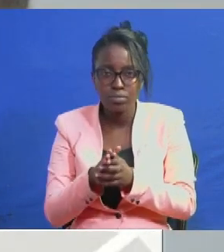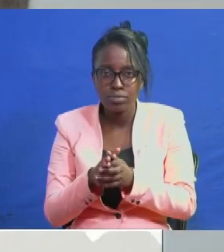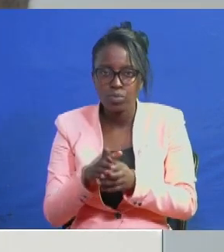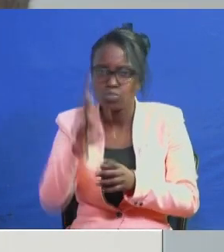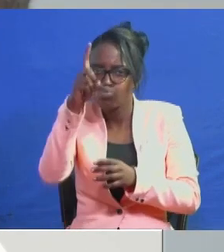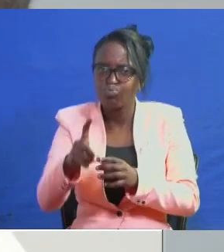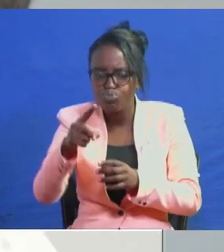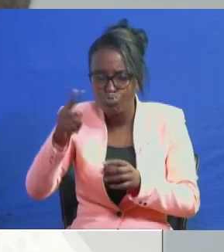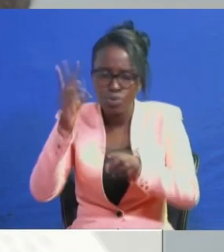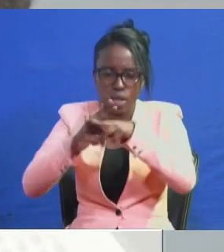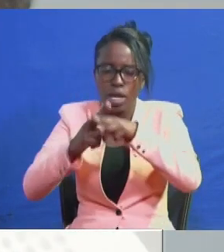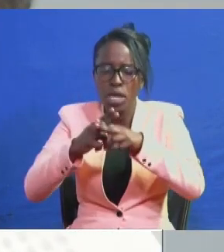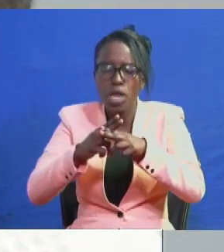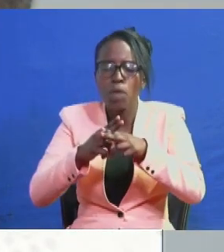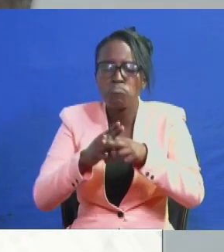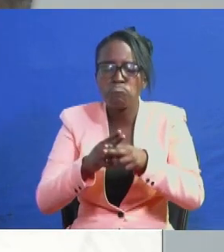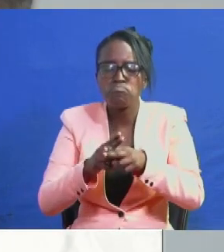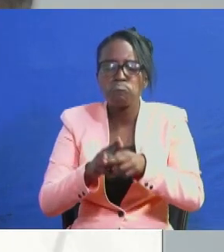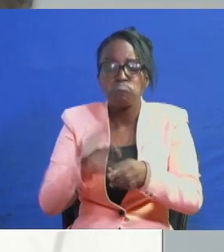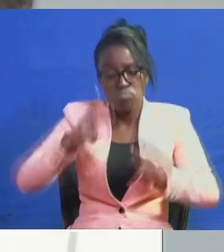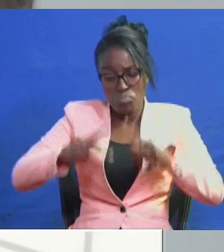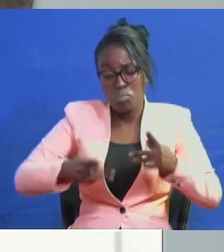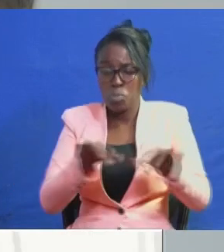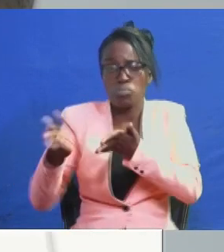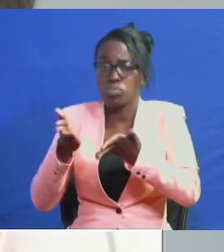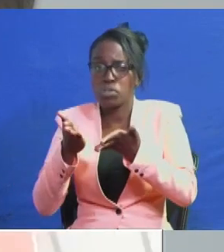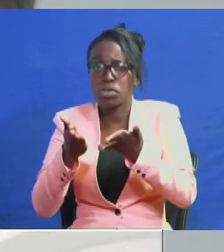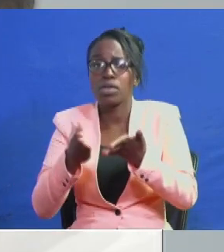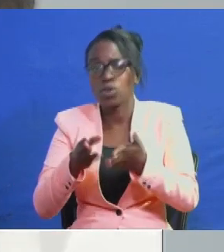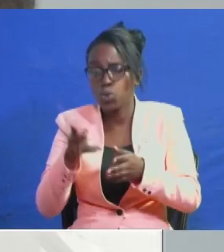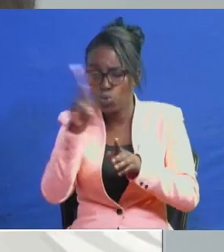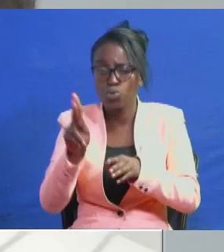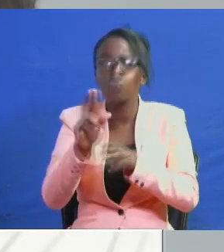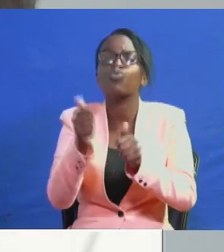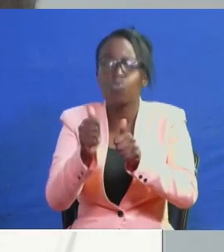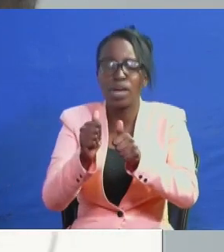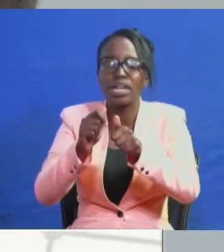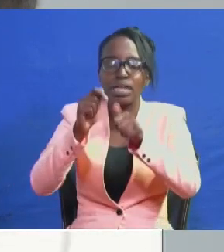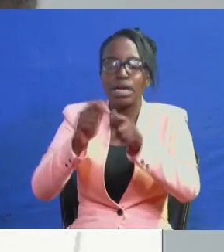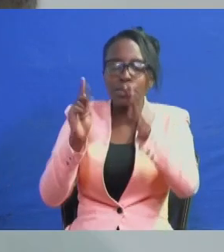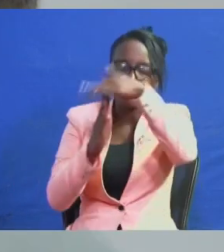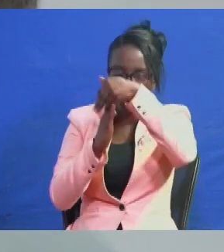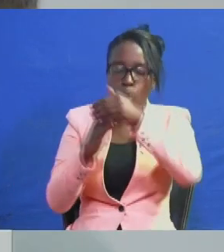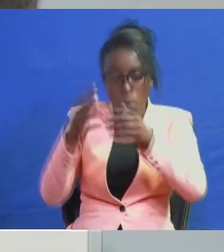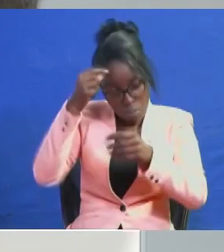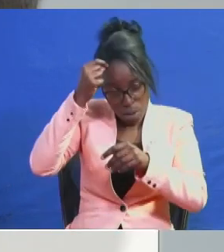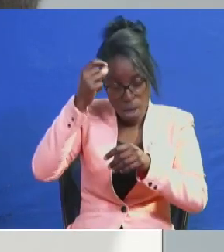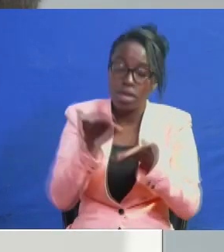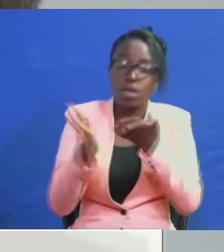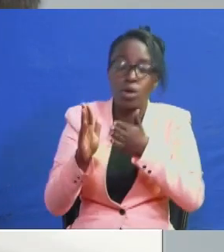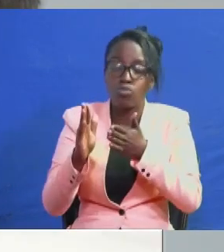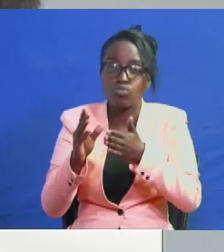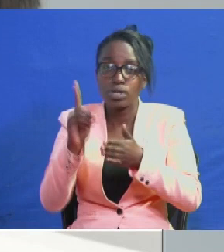people use, especially in men, because of the hair loss that they get on the top area. But if I look at it from the